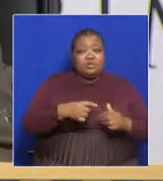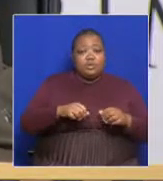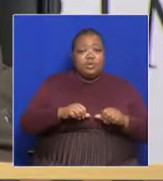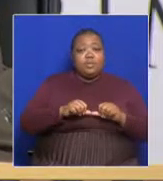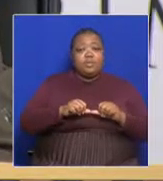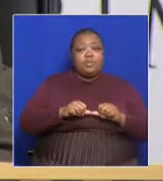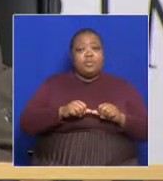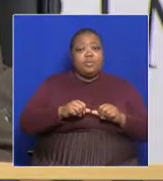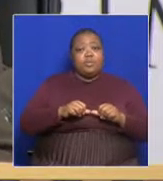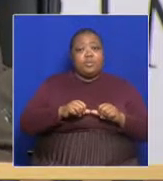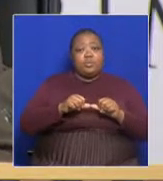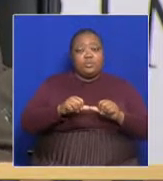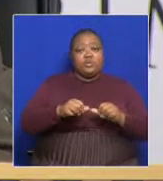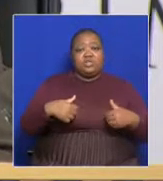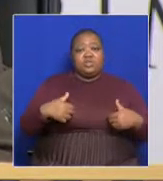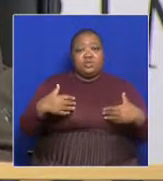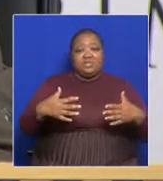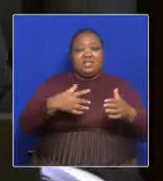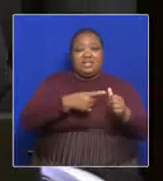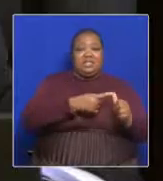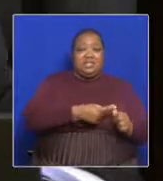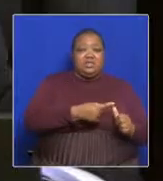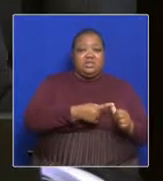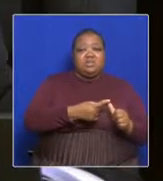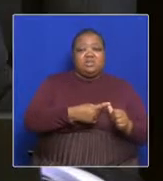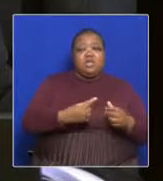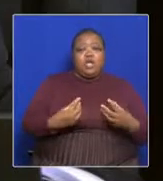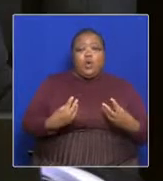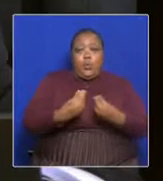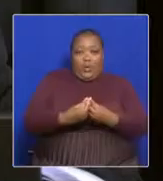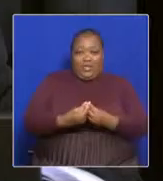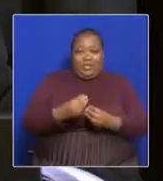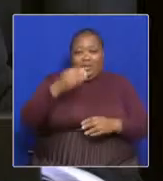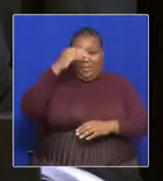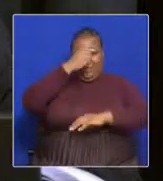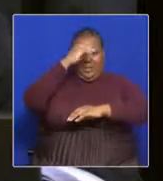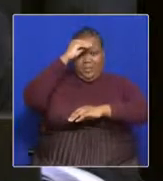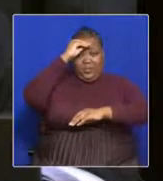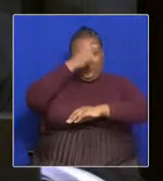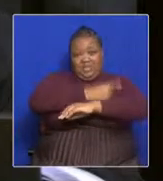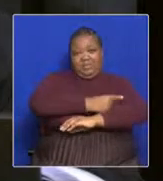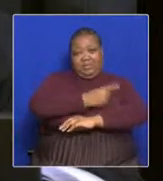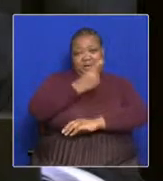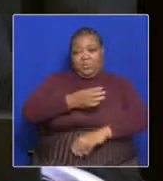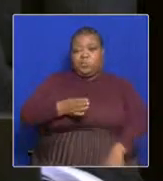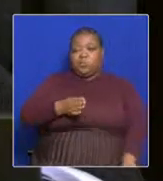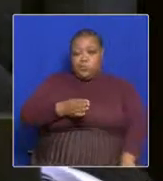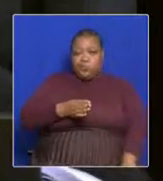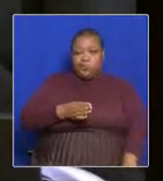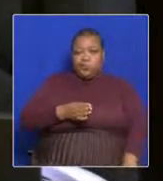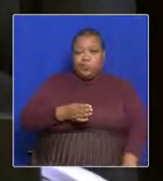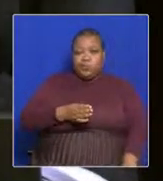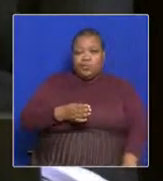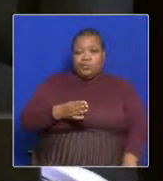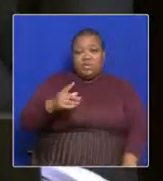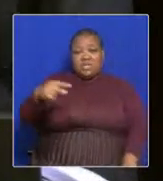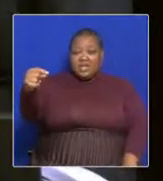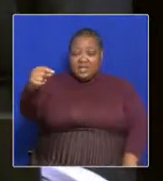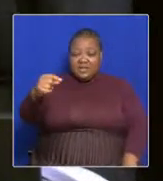start counting. Something With like the border police members. that. They were there. The fact that they chose to No, leave, Commissioner, is not- no,